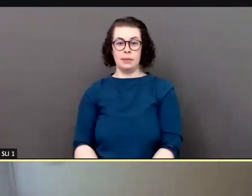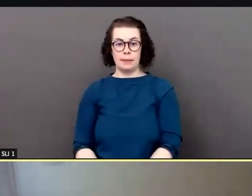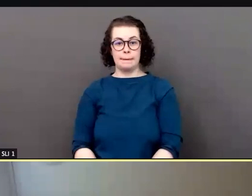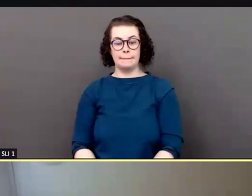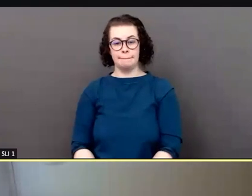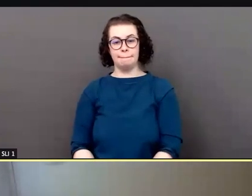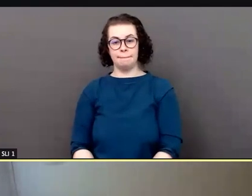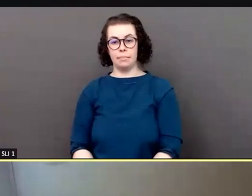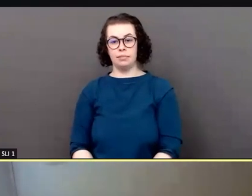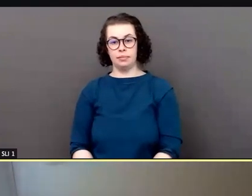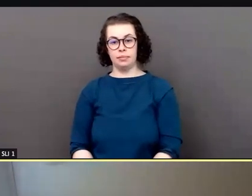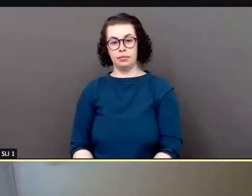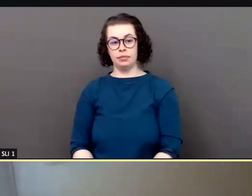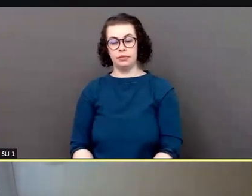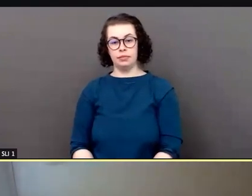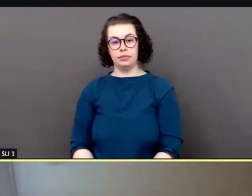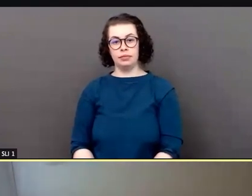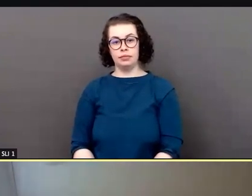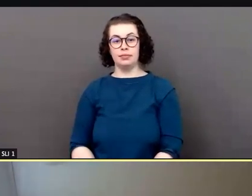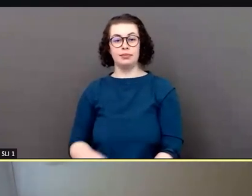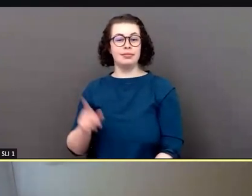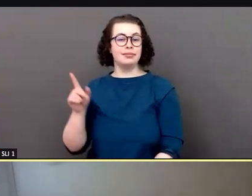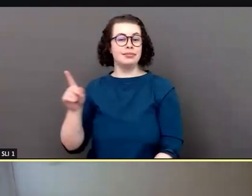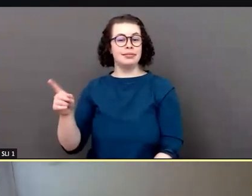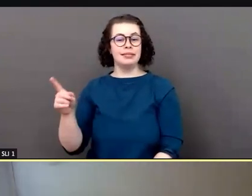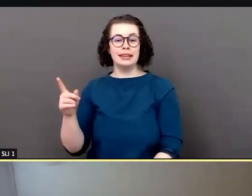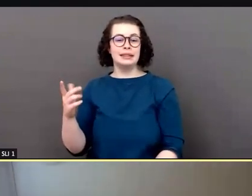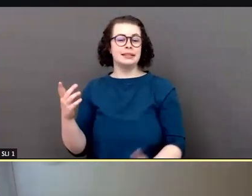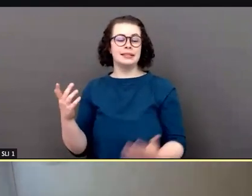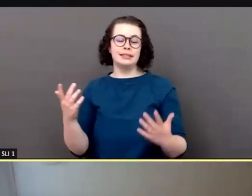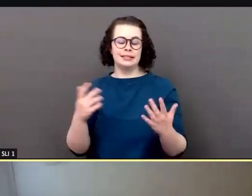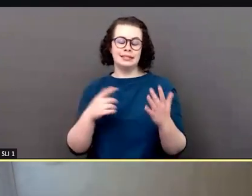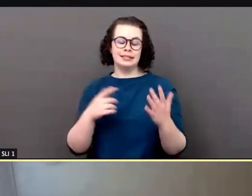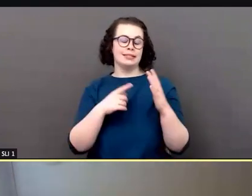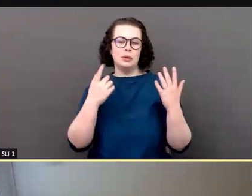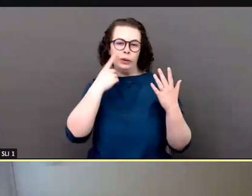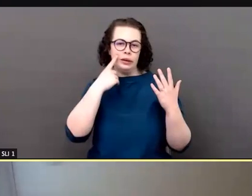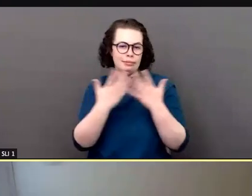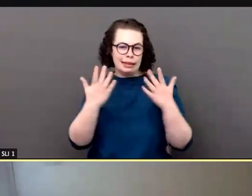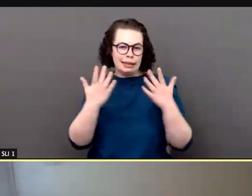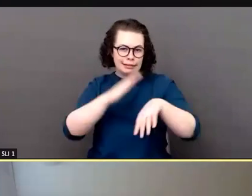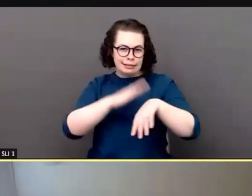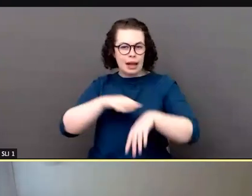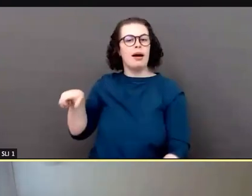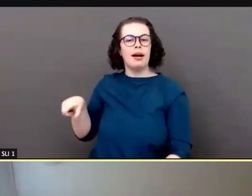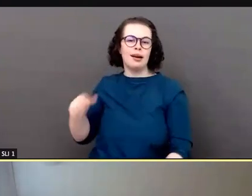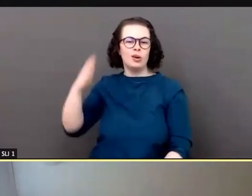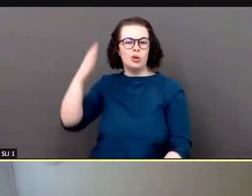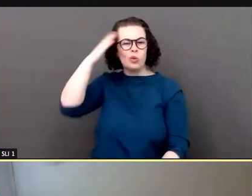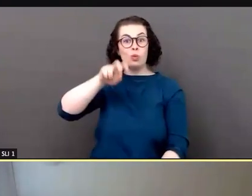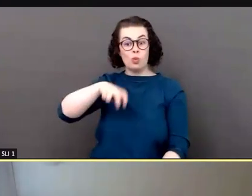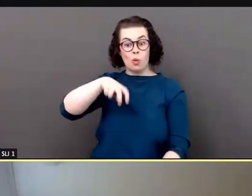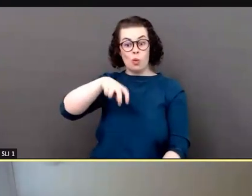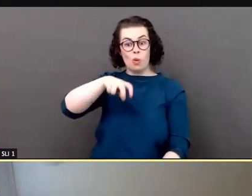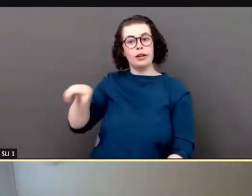1761. And it's the famous profile of handrails, which have been used as an example from very early. And on the left, we